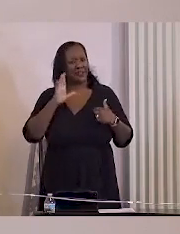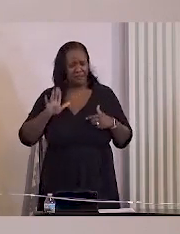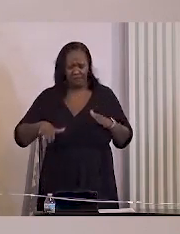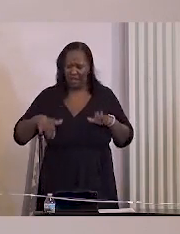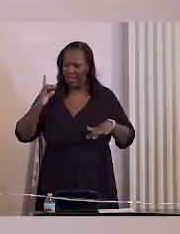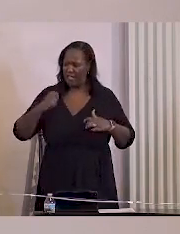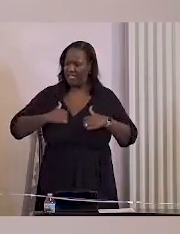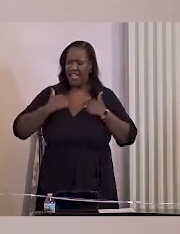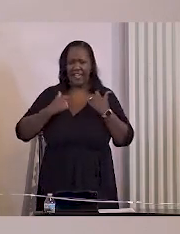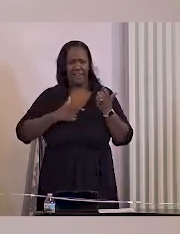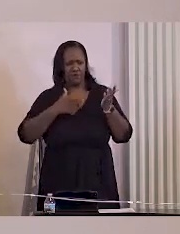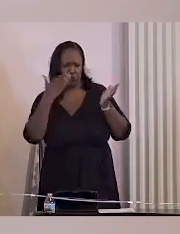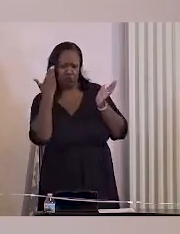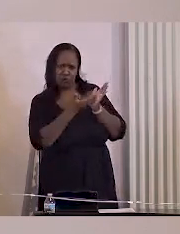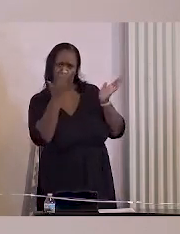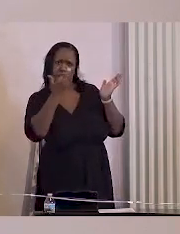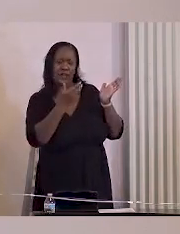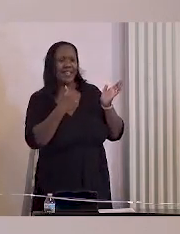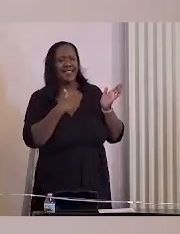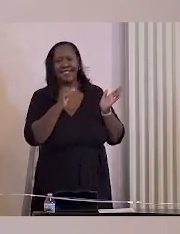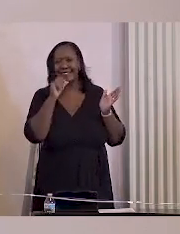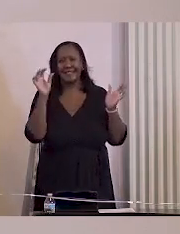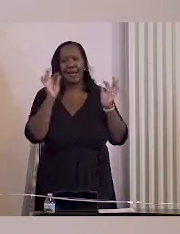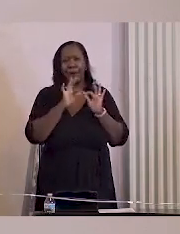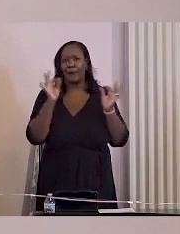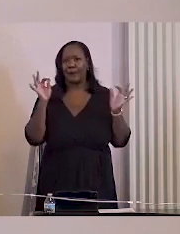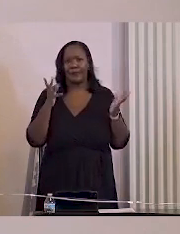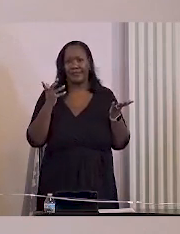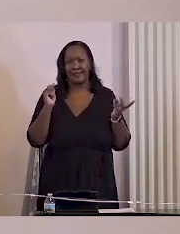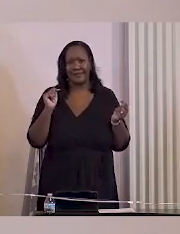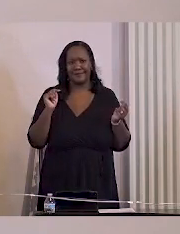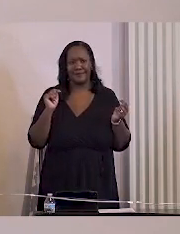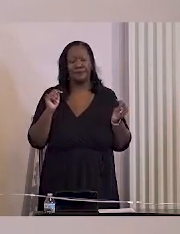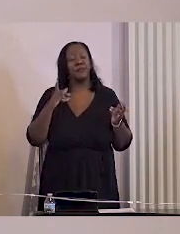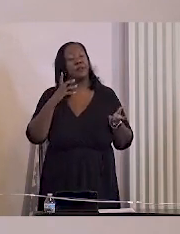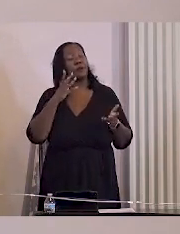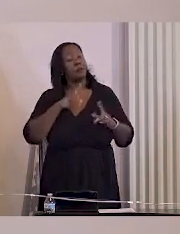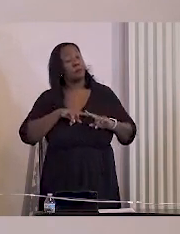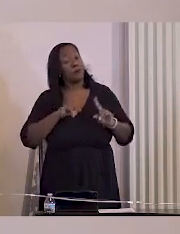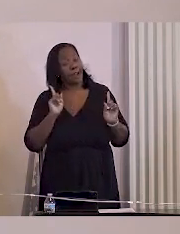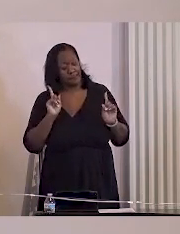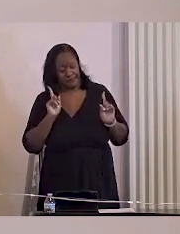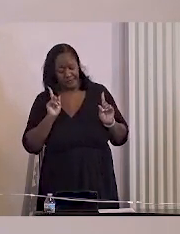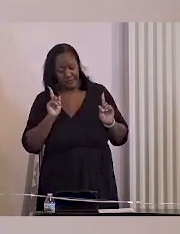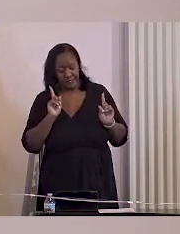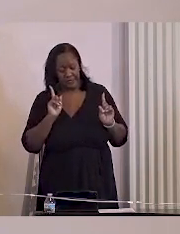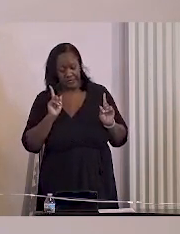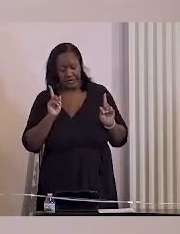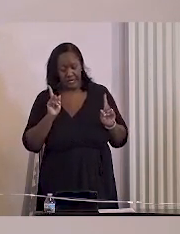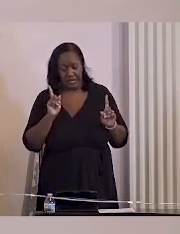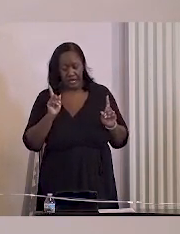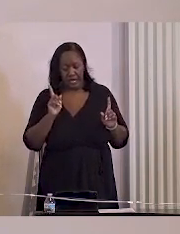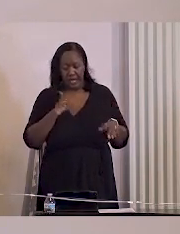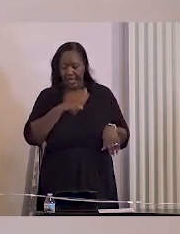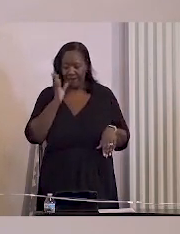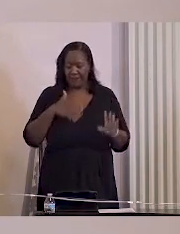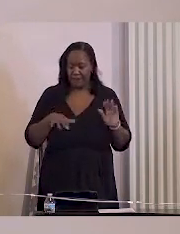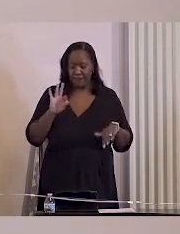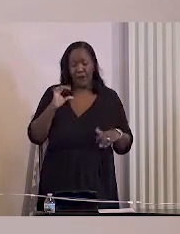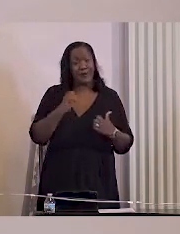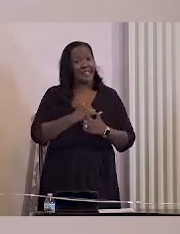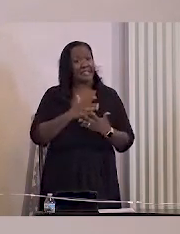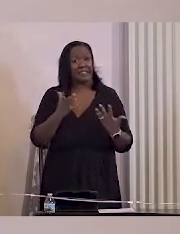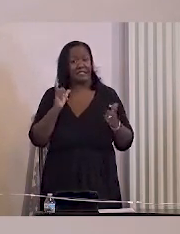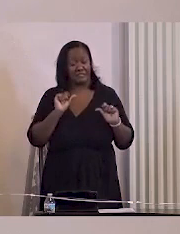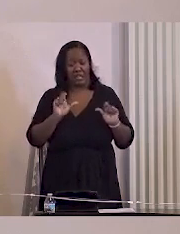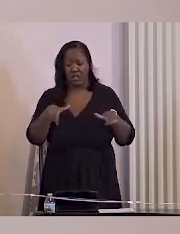point that is not worth providing after all. Perhaps have never found anything that could challenge